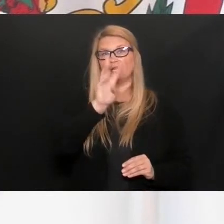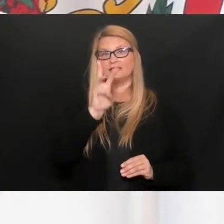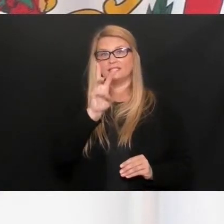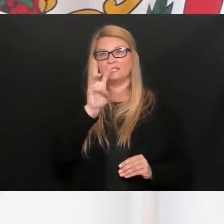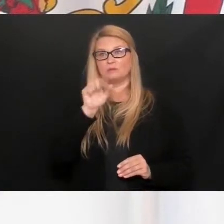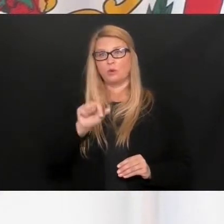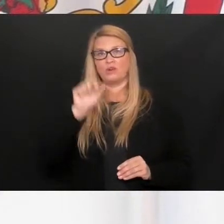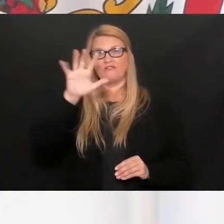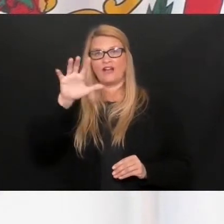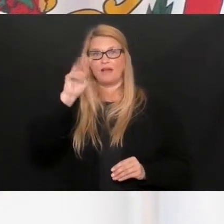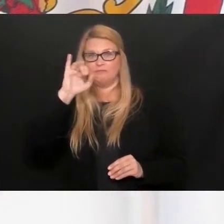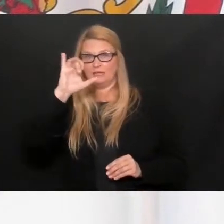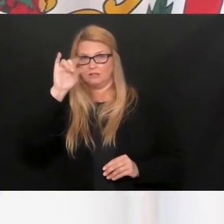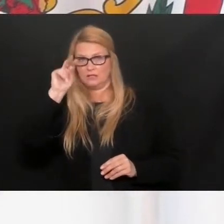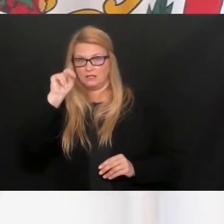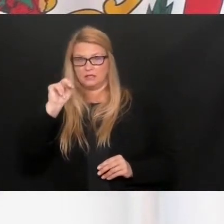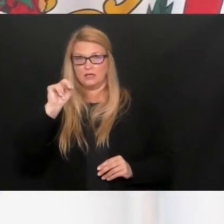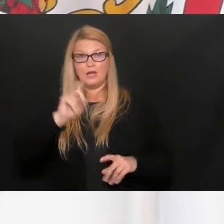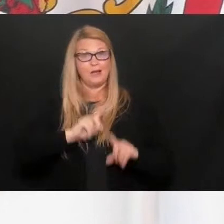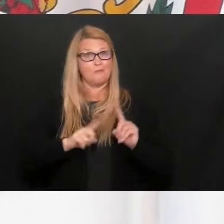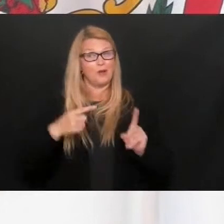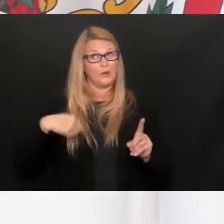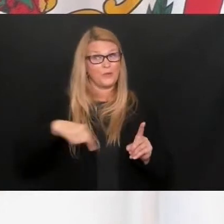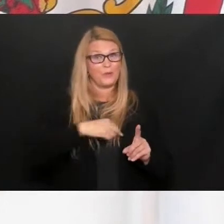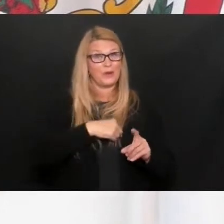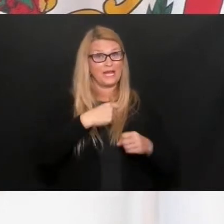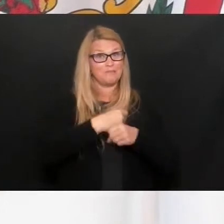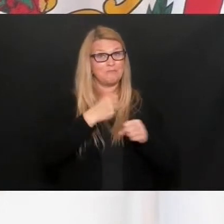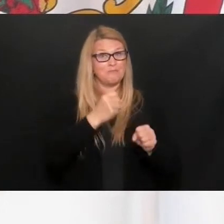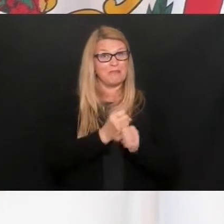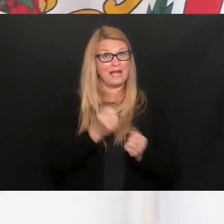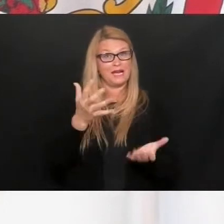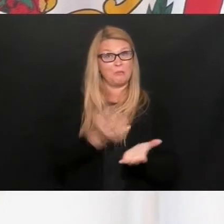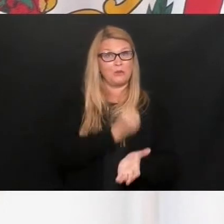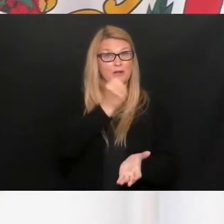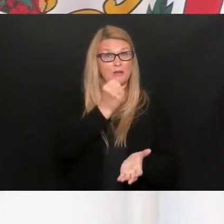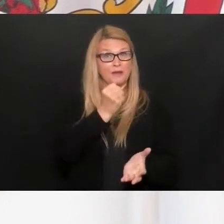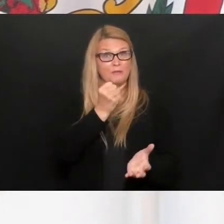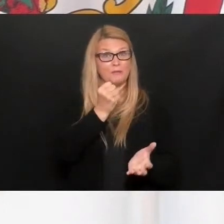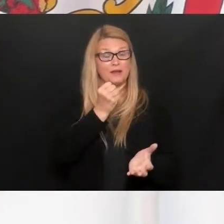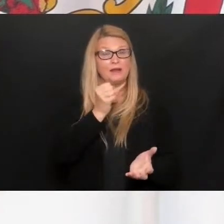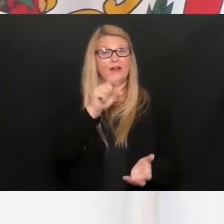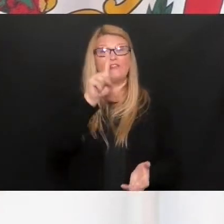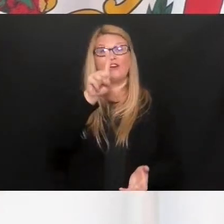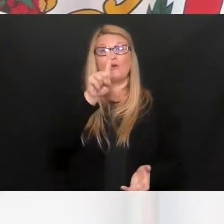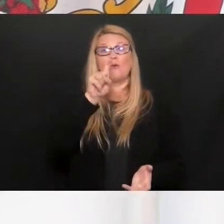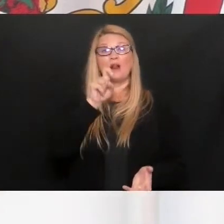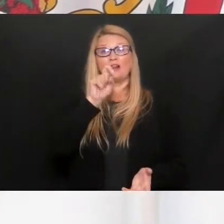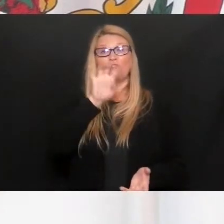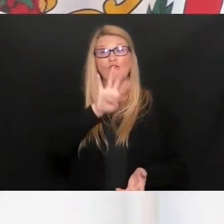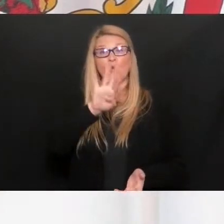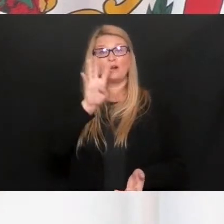$746.5 million, but we generated a premium above the bond of